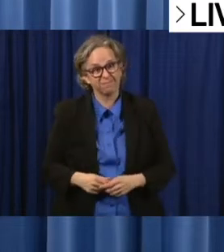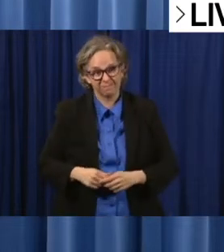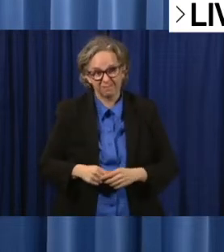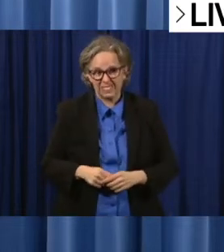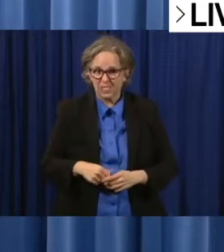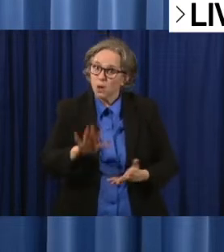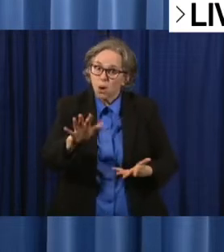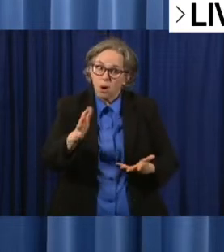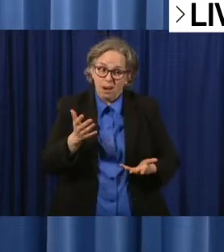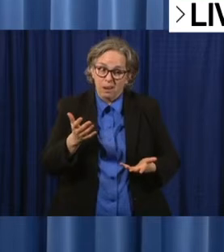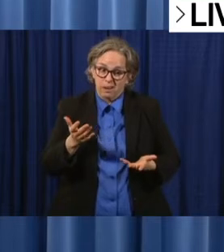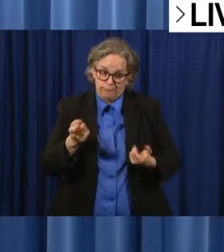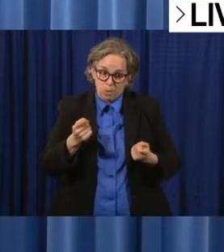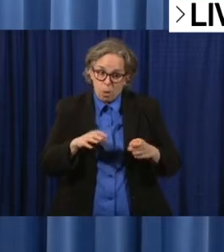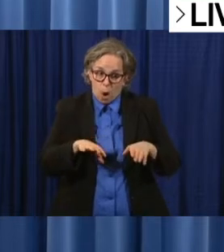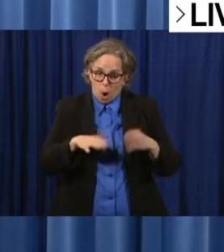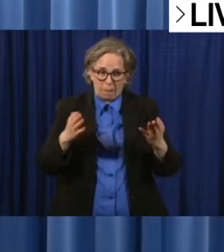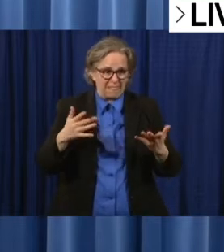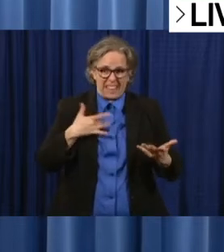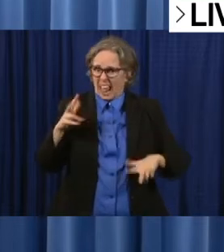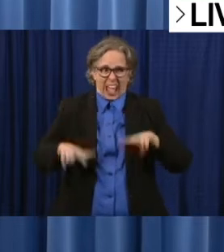can't control it, they need to close.